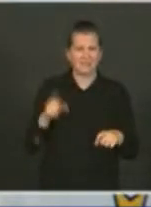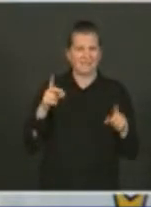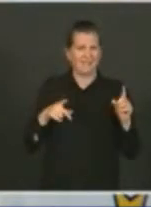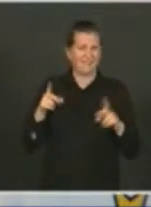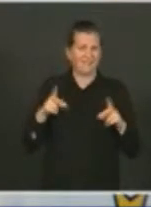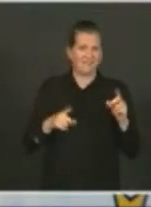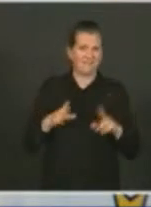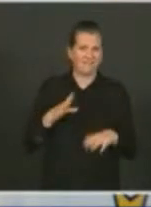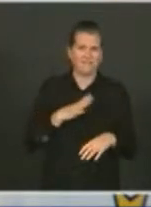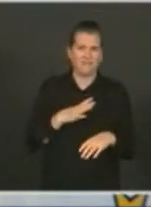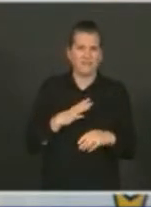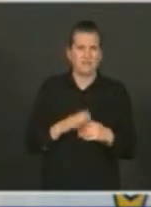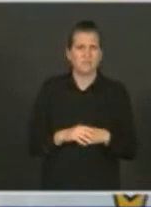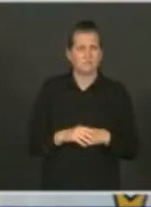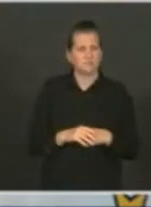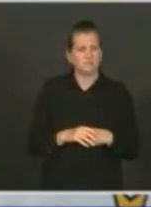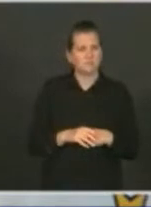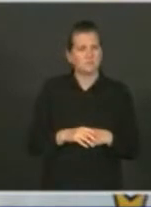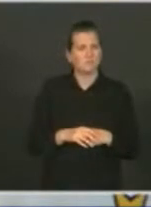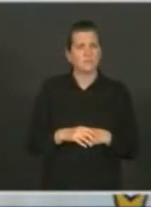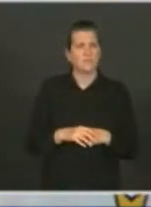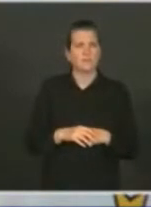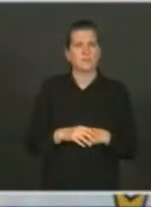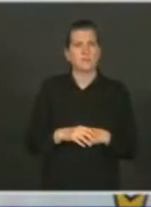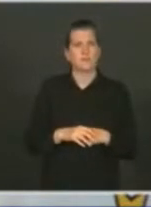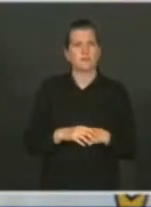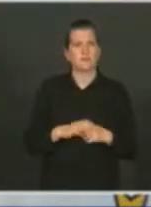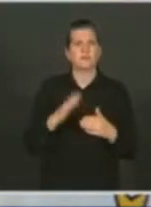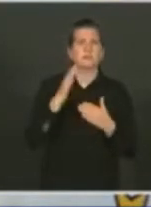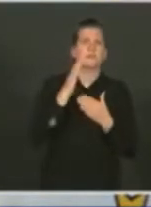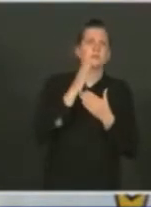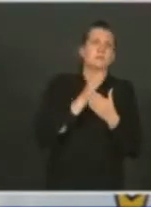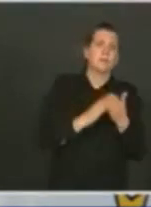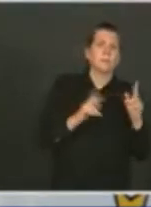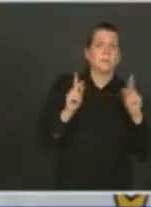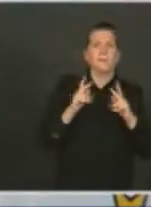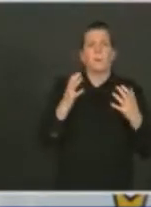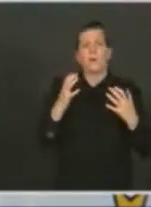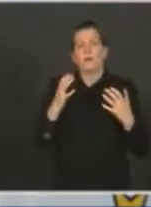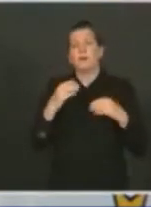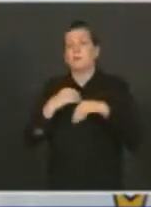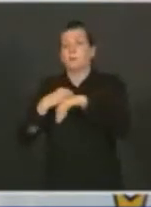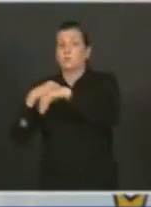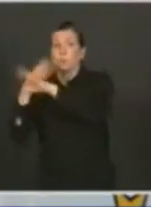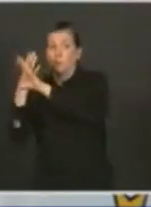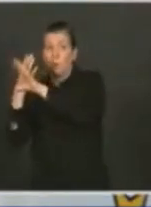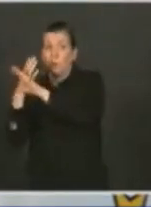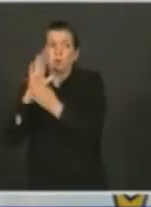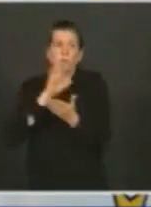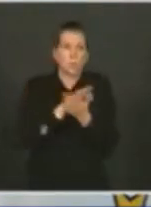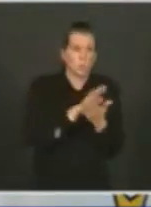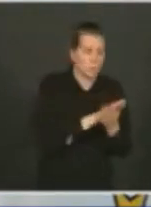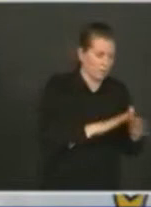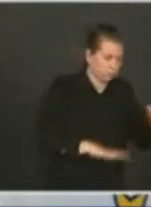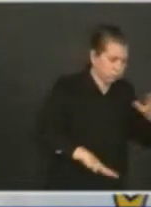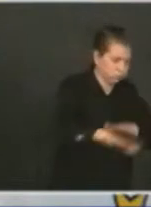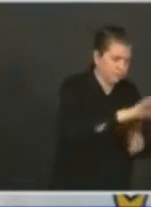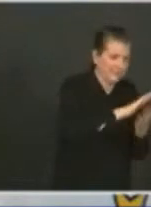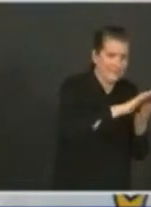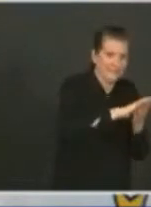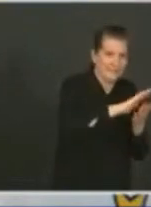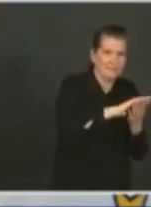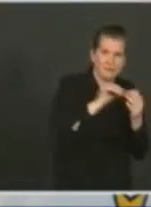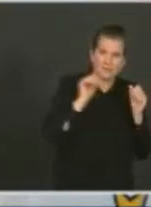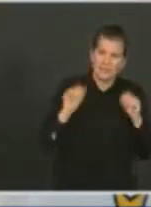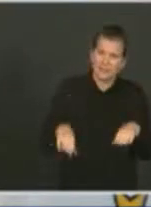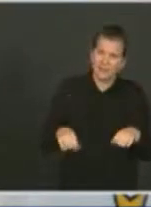few days to get organized, clean. I think that's appropriate. Take a few days off